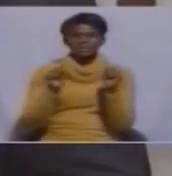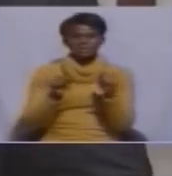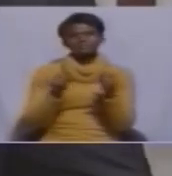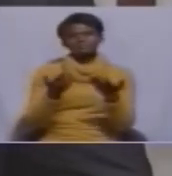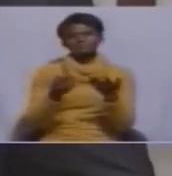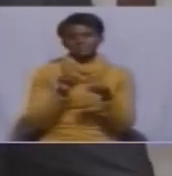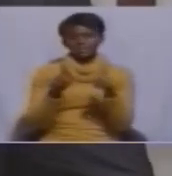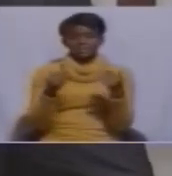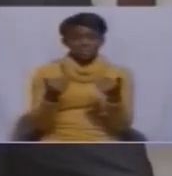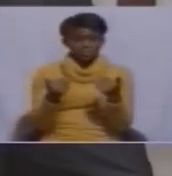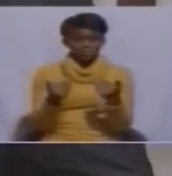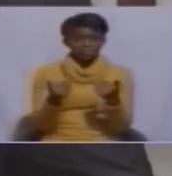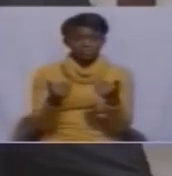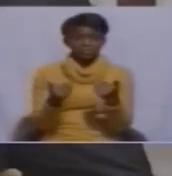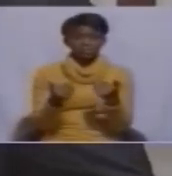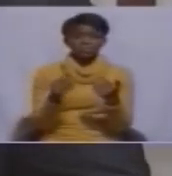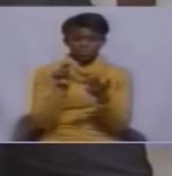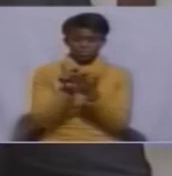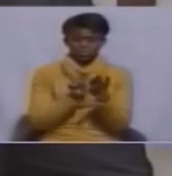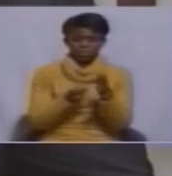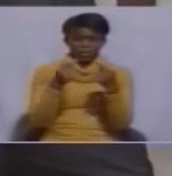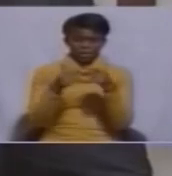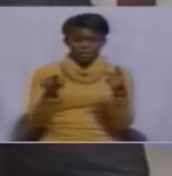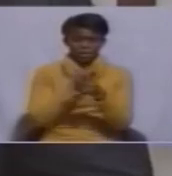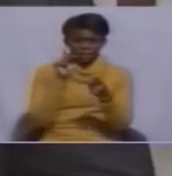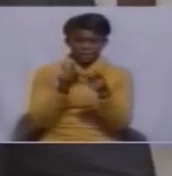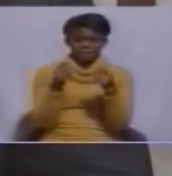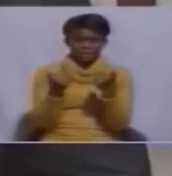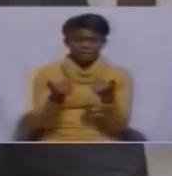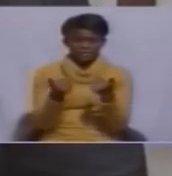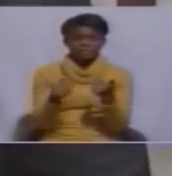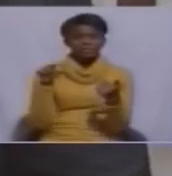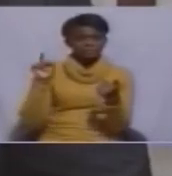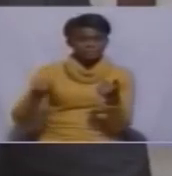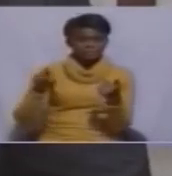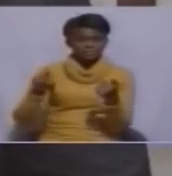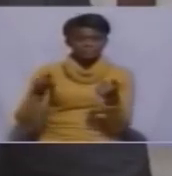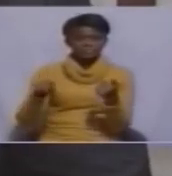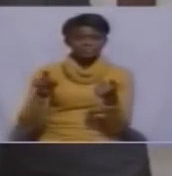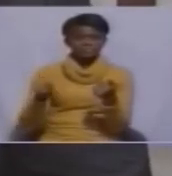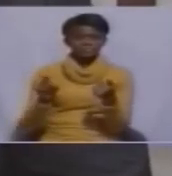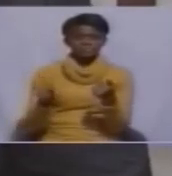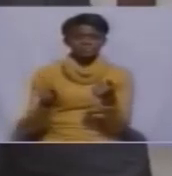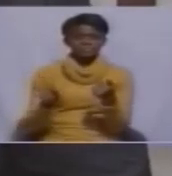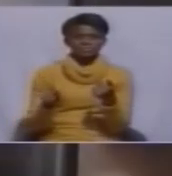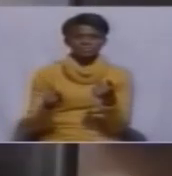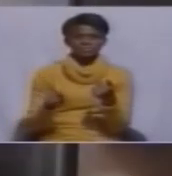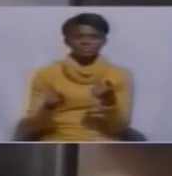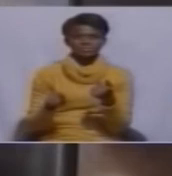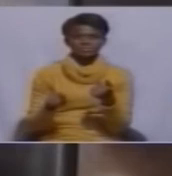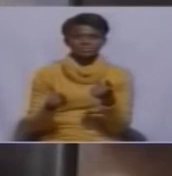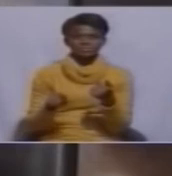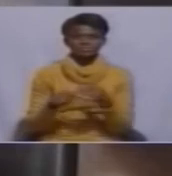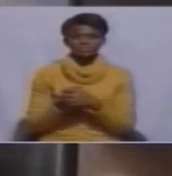time. But as of now, as the law is today, that requirement is there. Now, coupled with